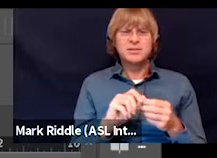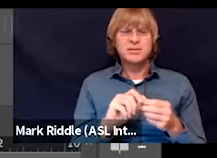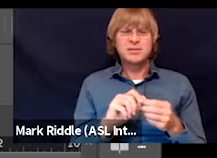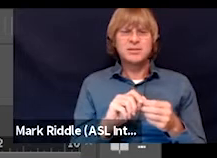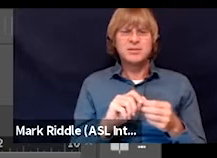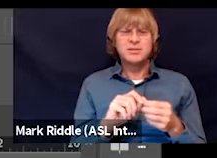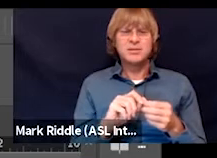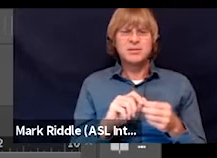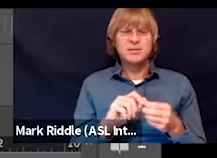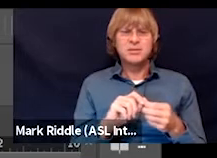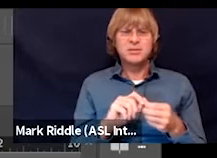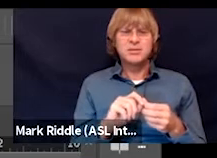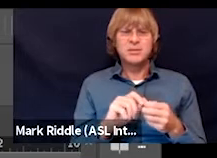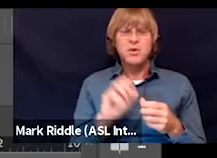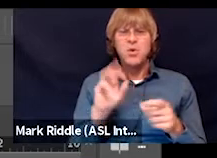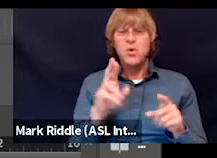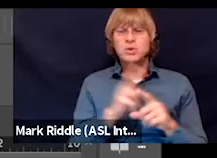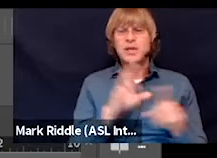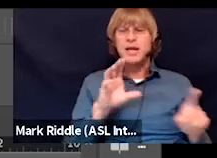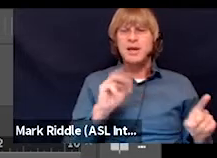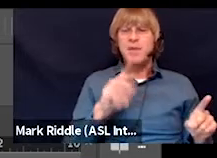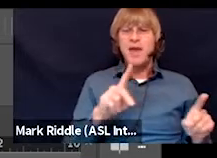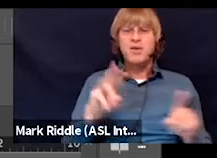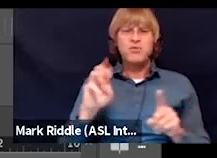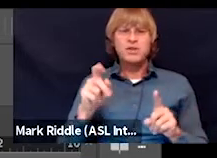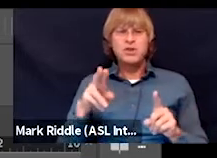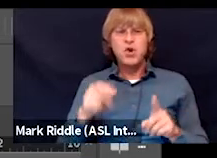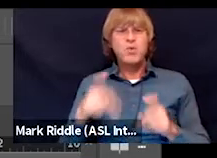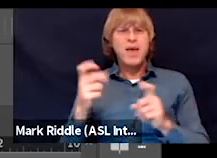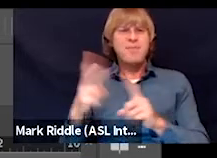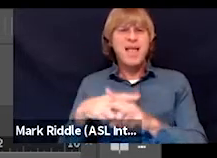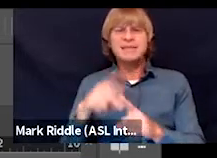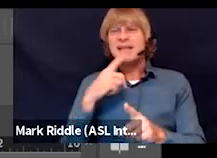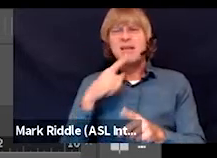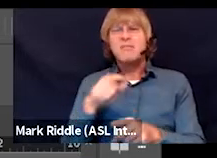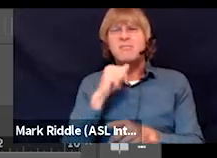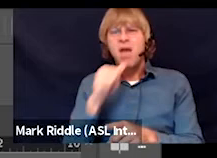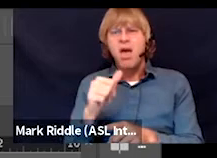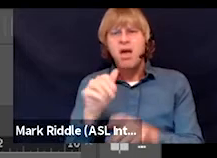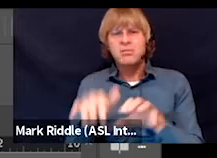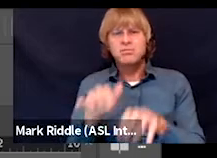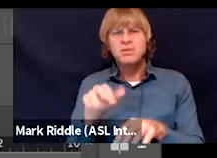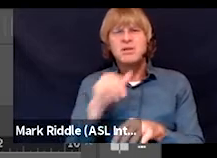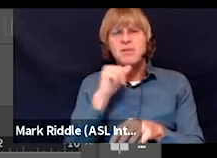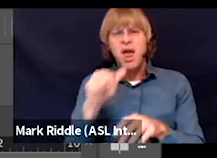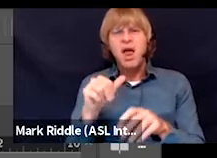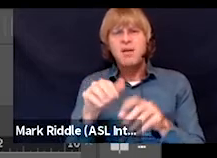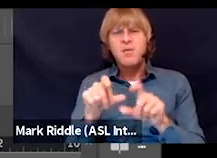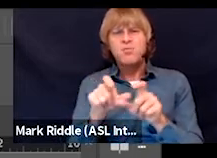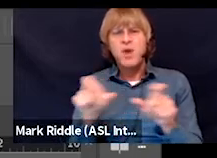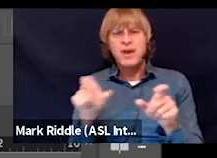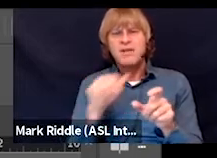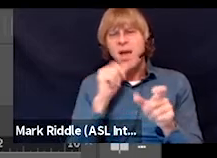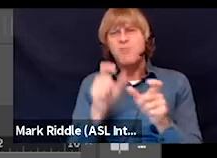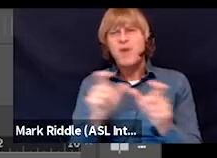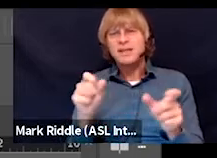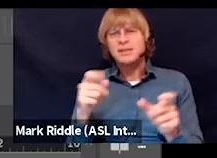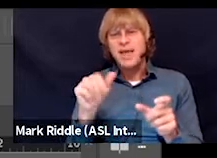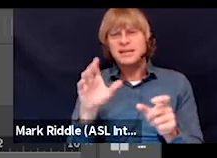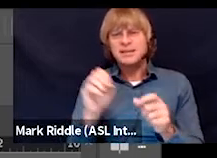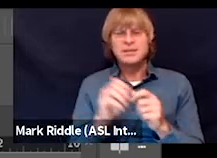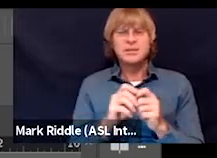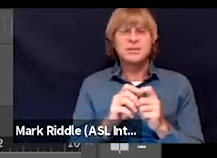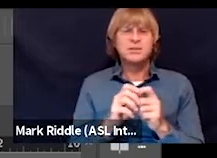can go Command Return Quick Apply and you say breaking, non-breaking